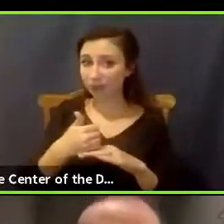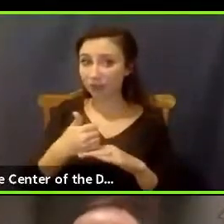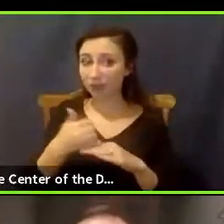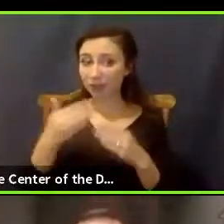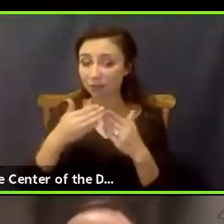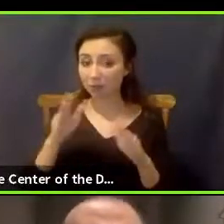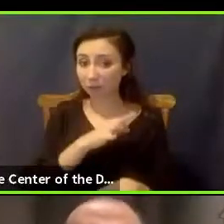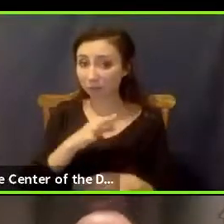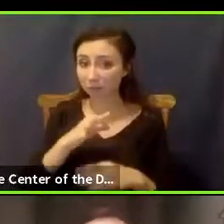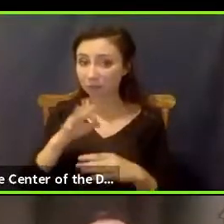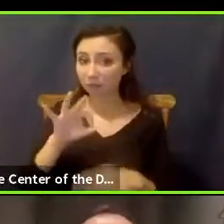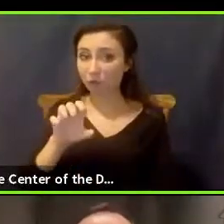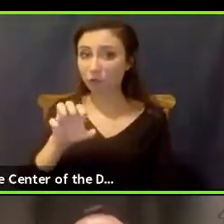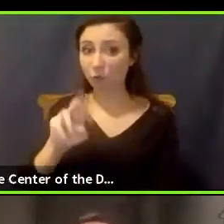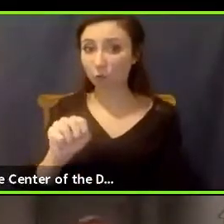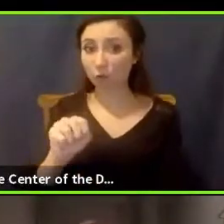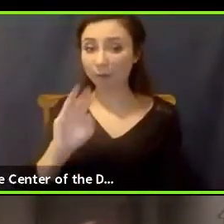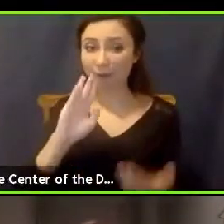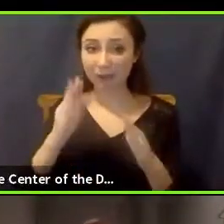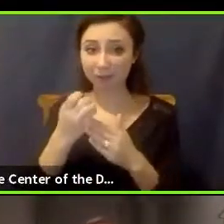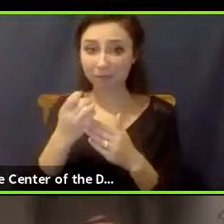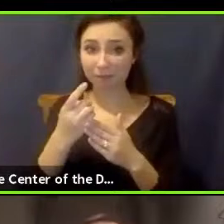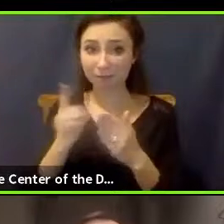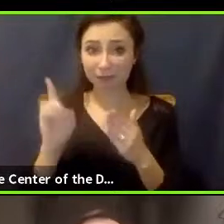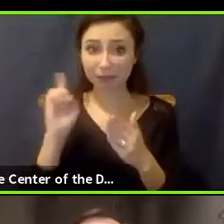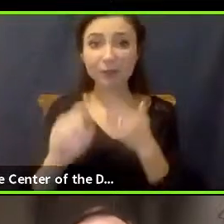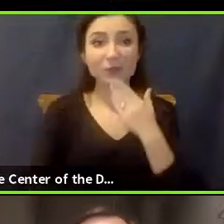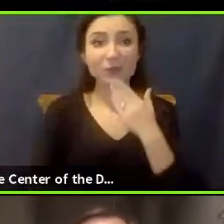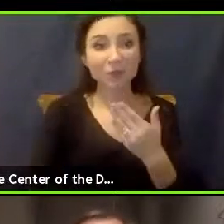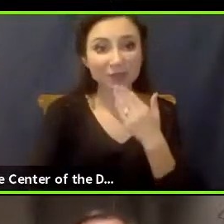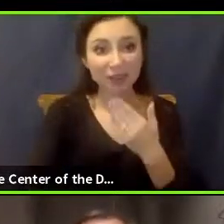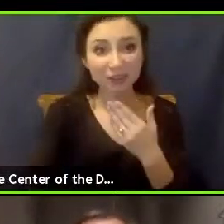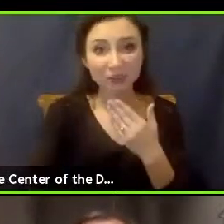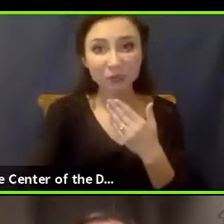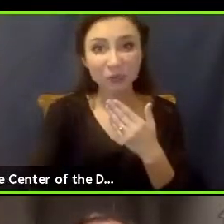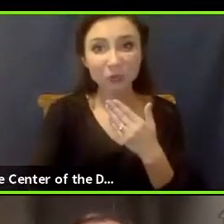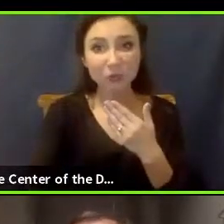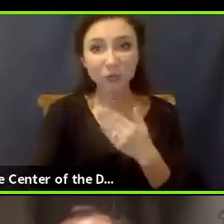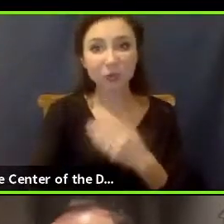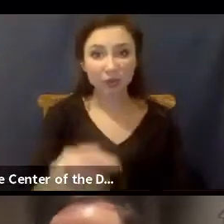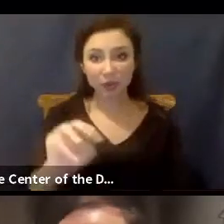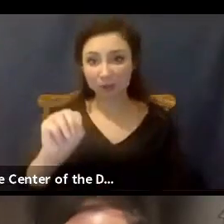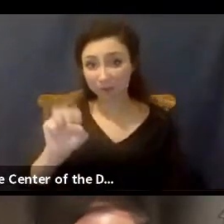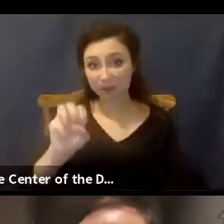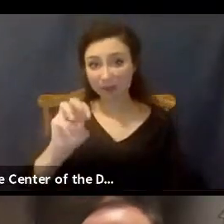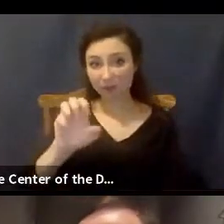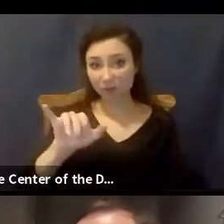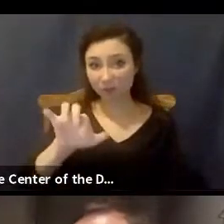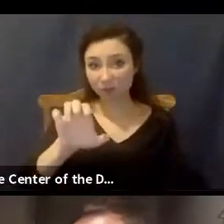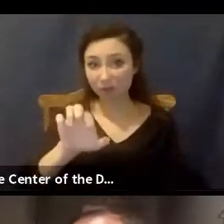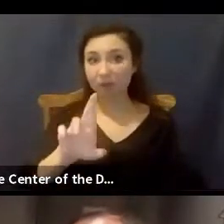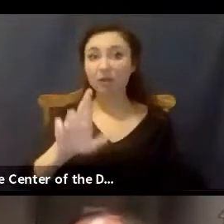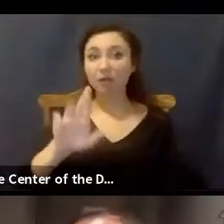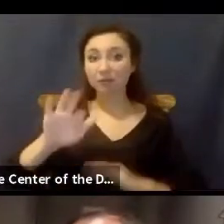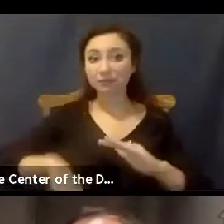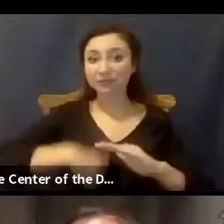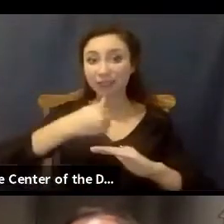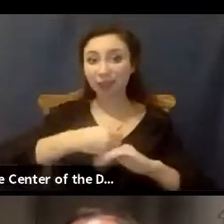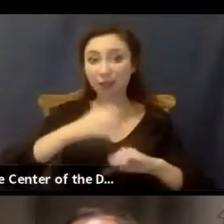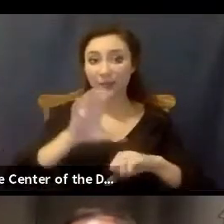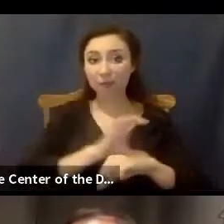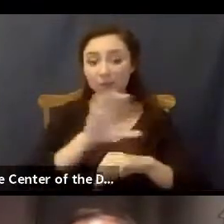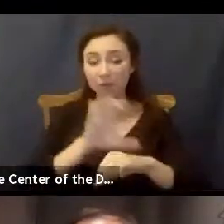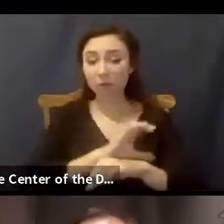Certainly. So thanks to Ms. Meyer bringing up the computers and libraries. Those will